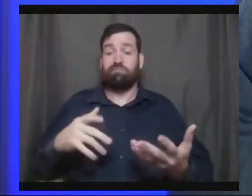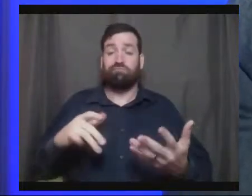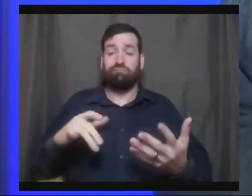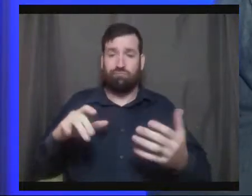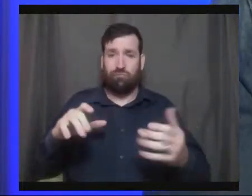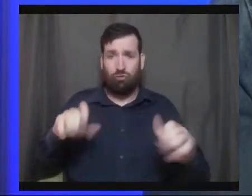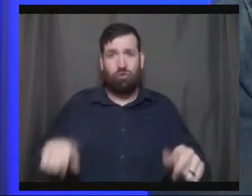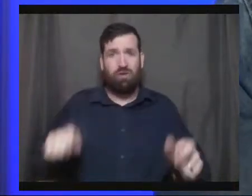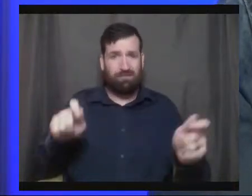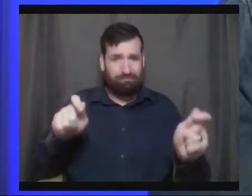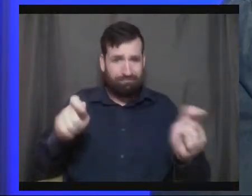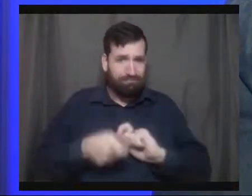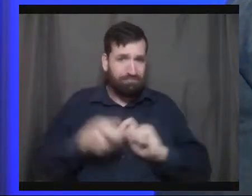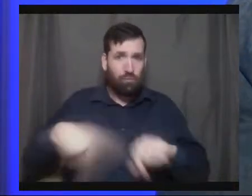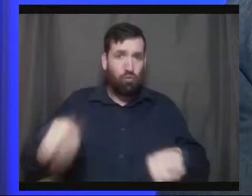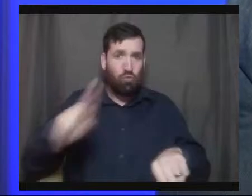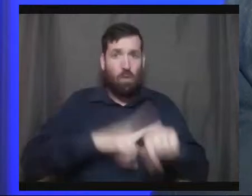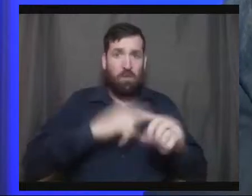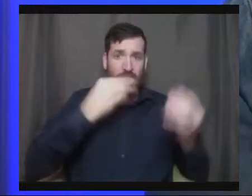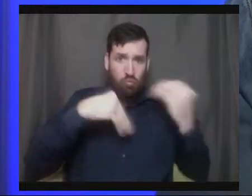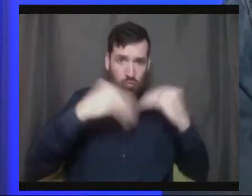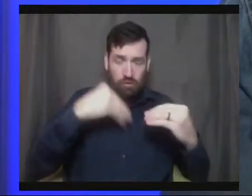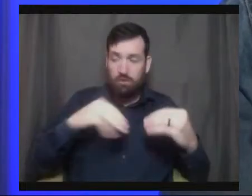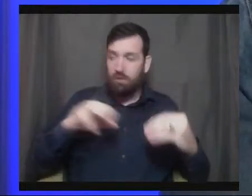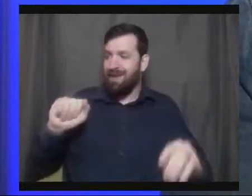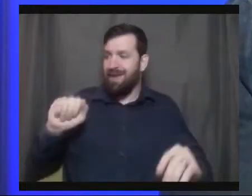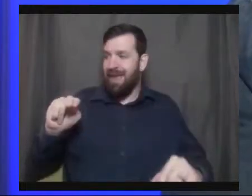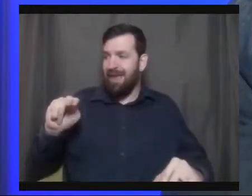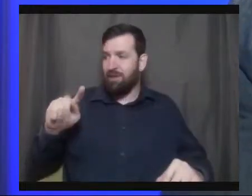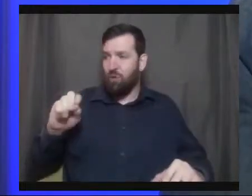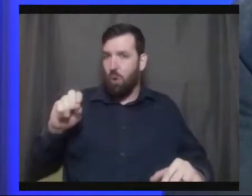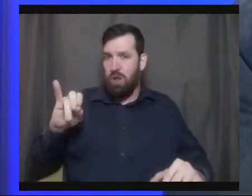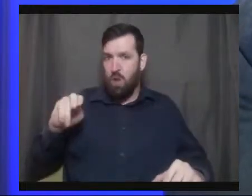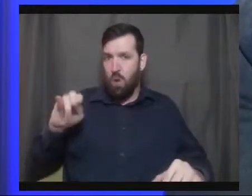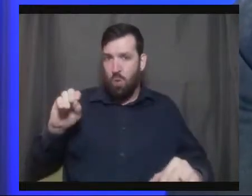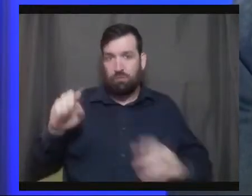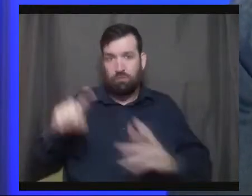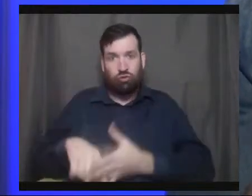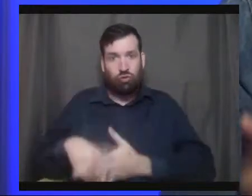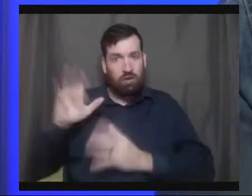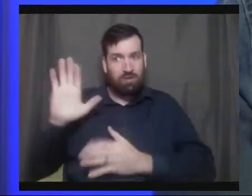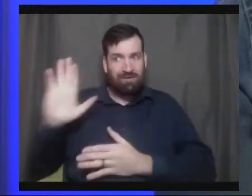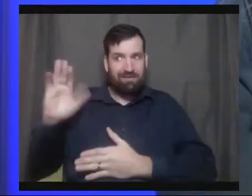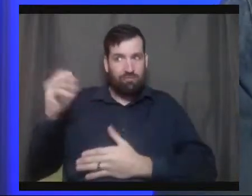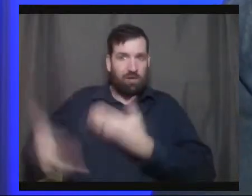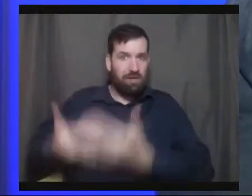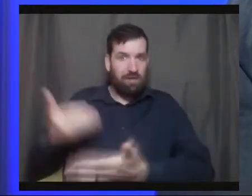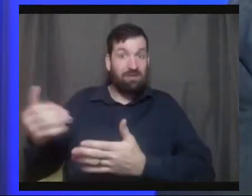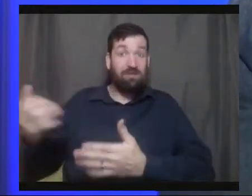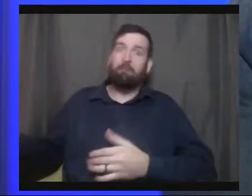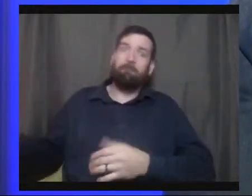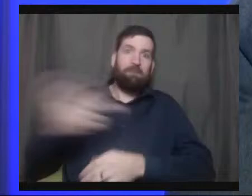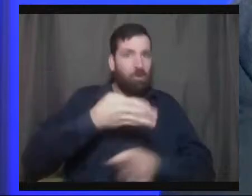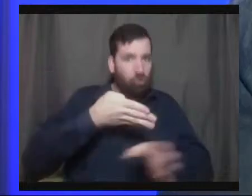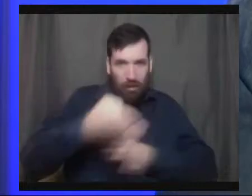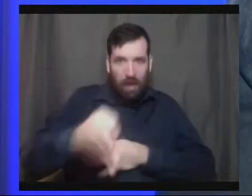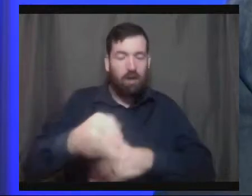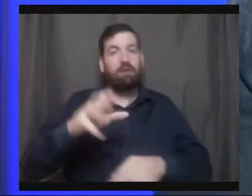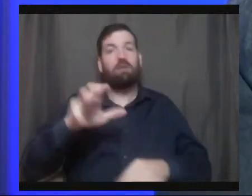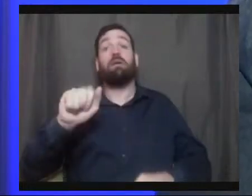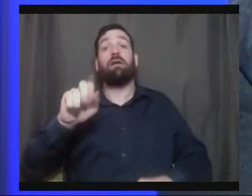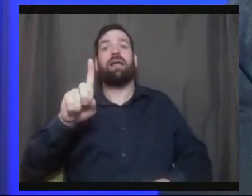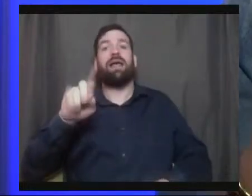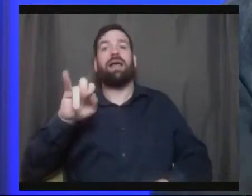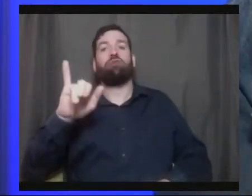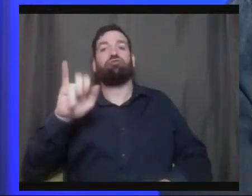foods, then Antonio started his process. So then that put me back on track again. And then when Adriana came and decided to